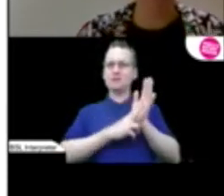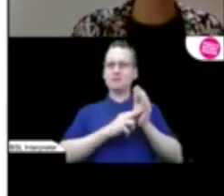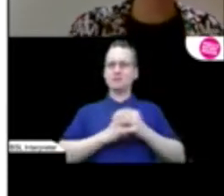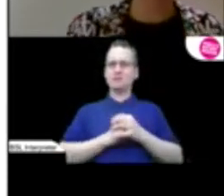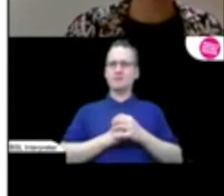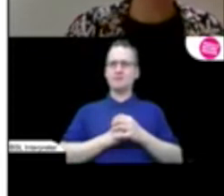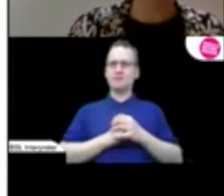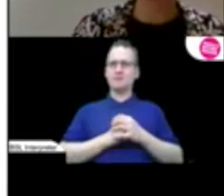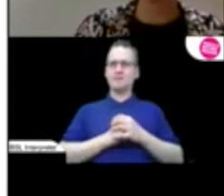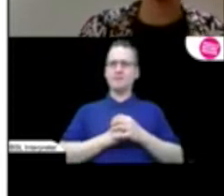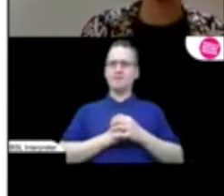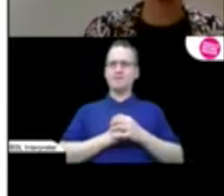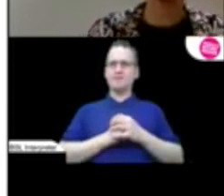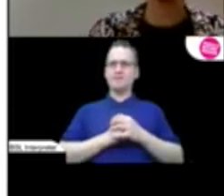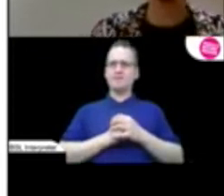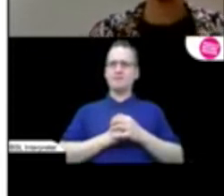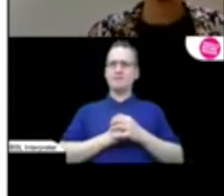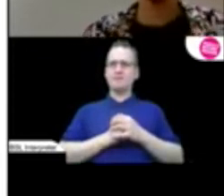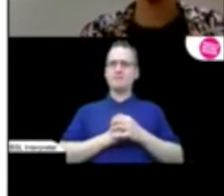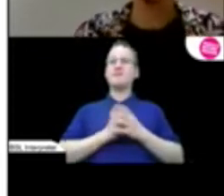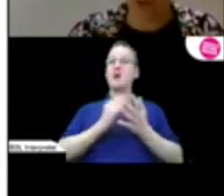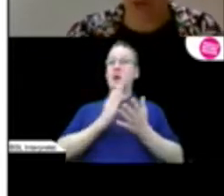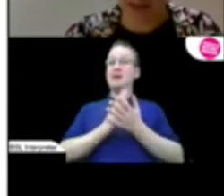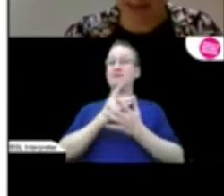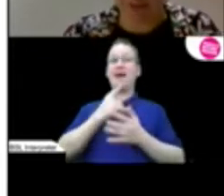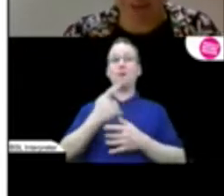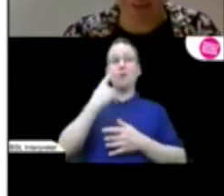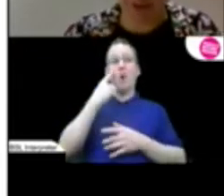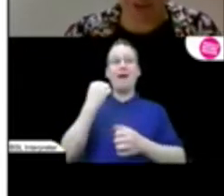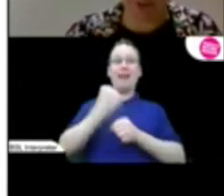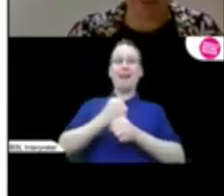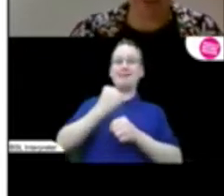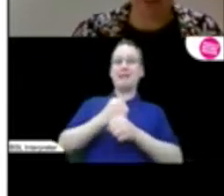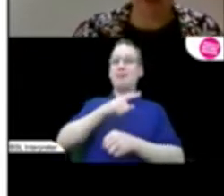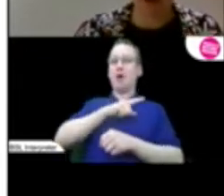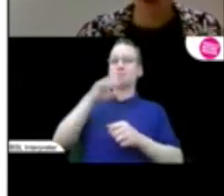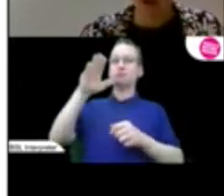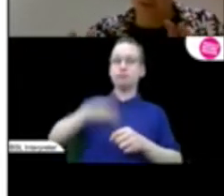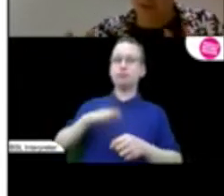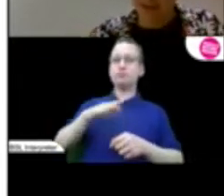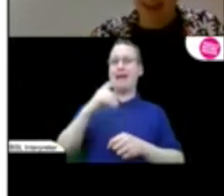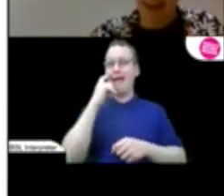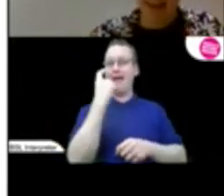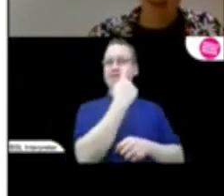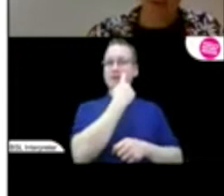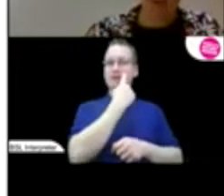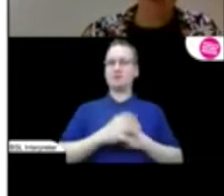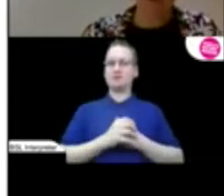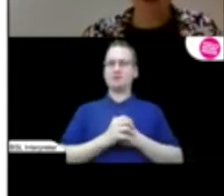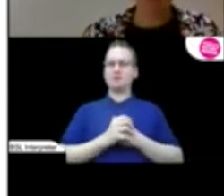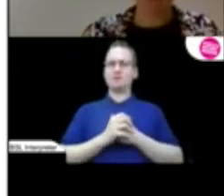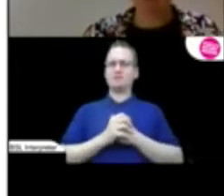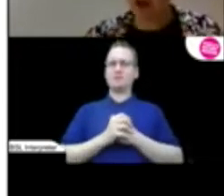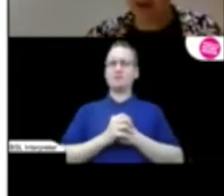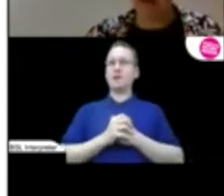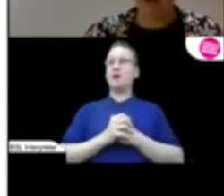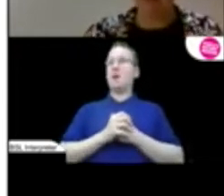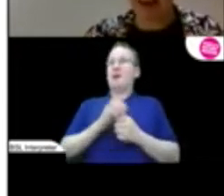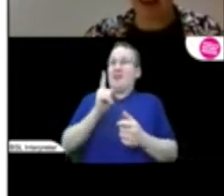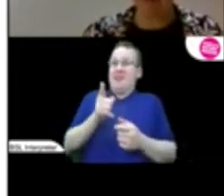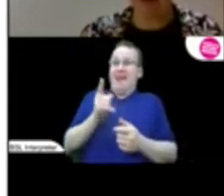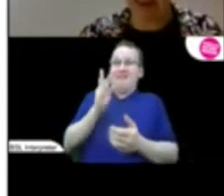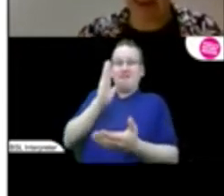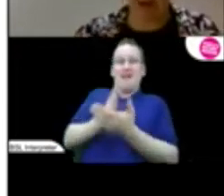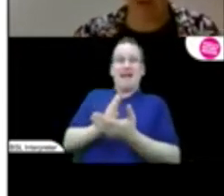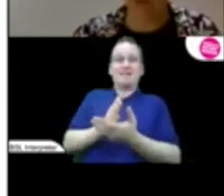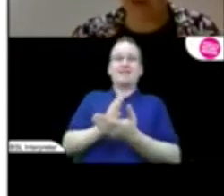were eventually found not guilty due to a lack of evidence. But this case was a factor in the tightening